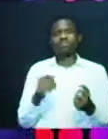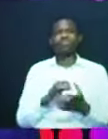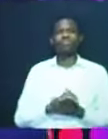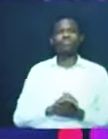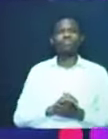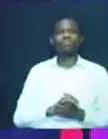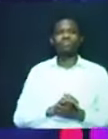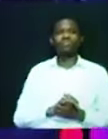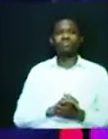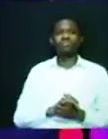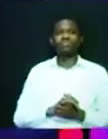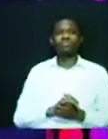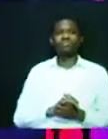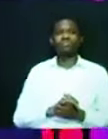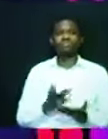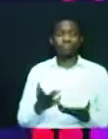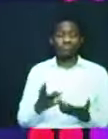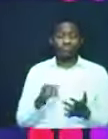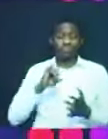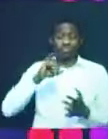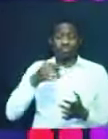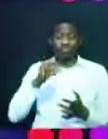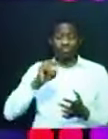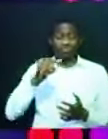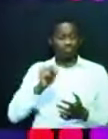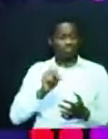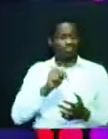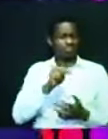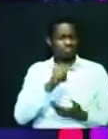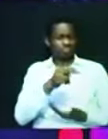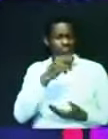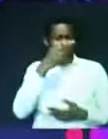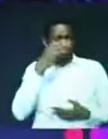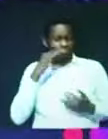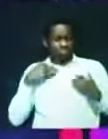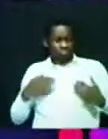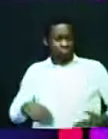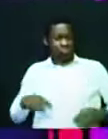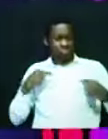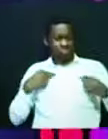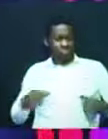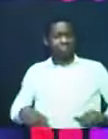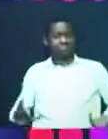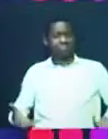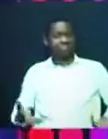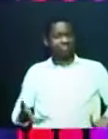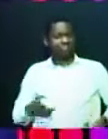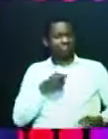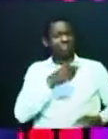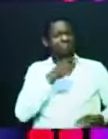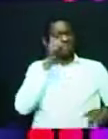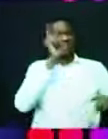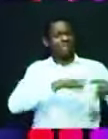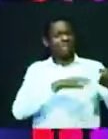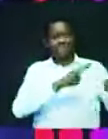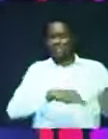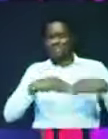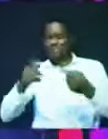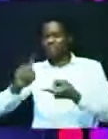See, John is a human being, and he cannot give Gaius good health